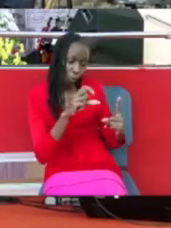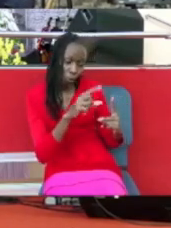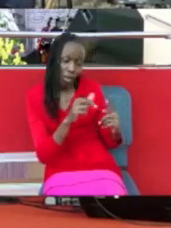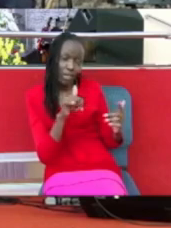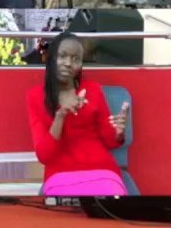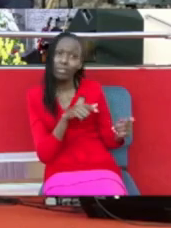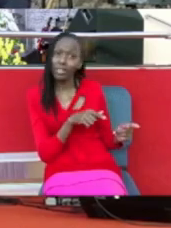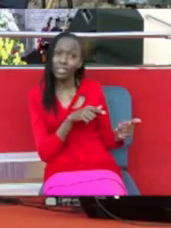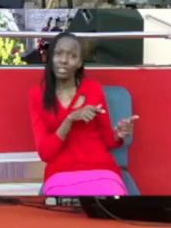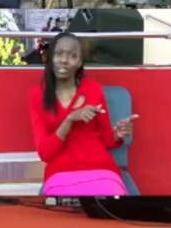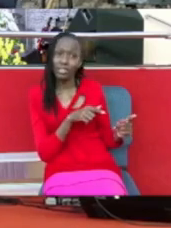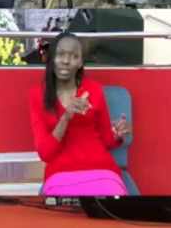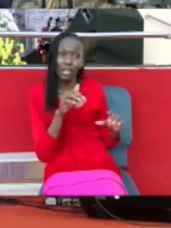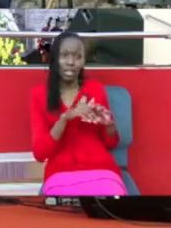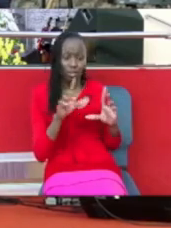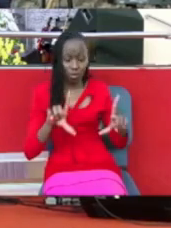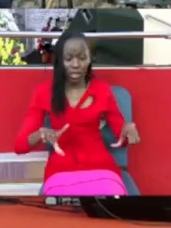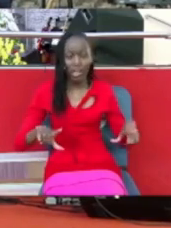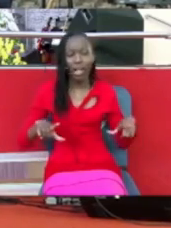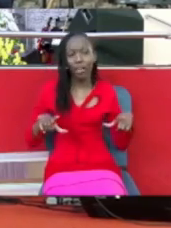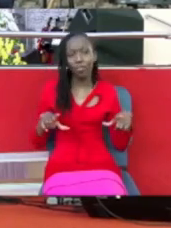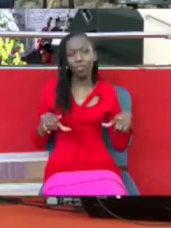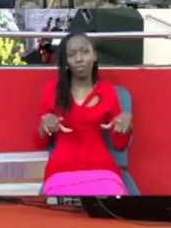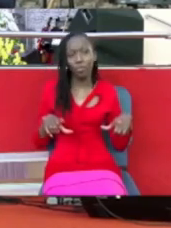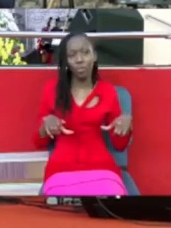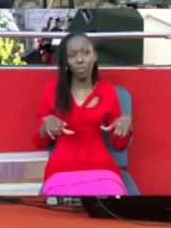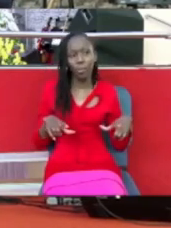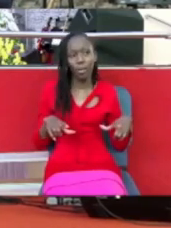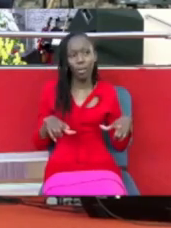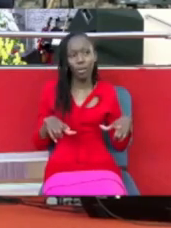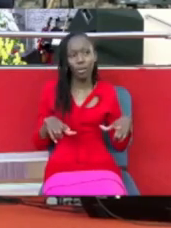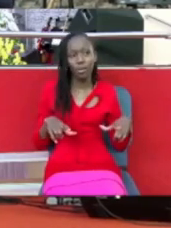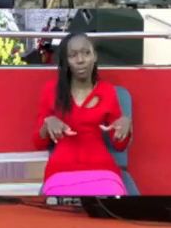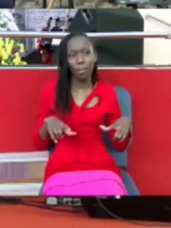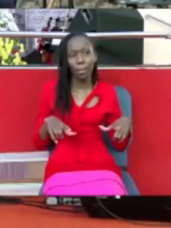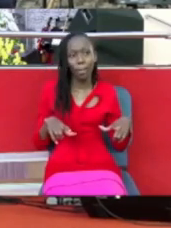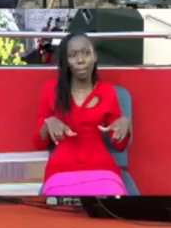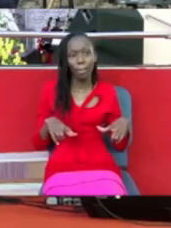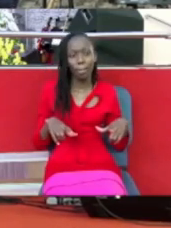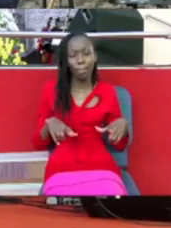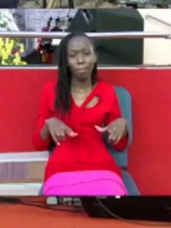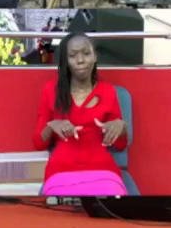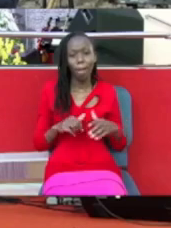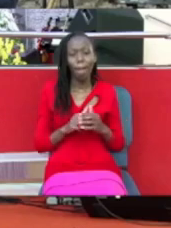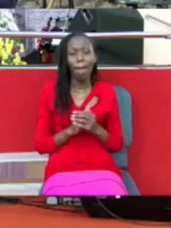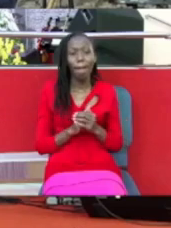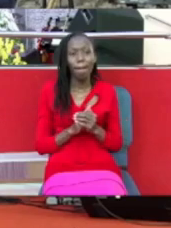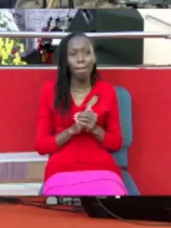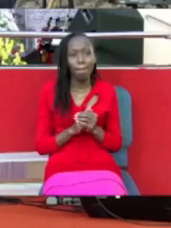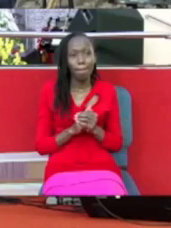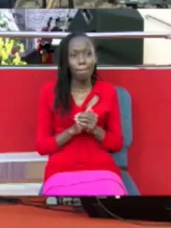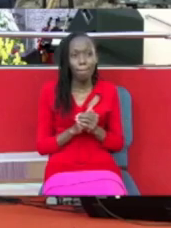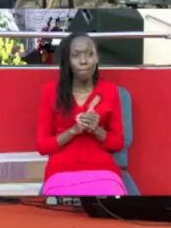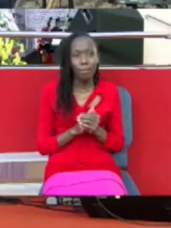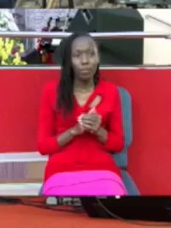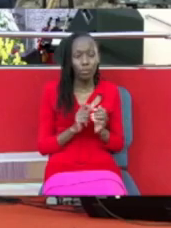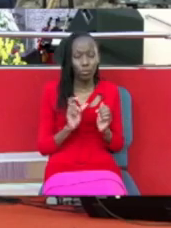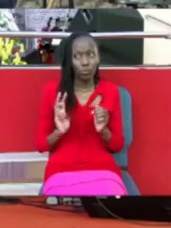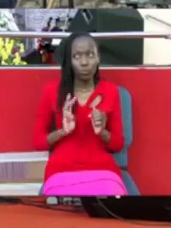vile unavyoweza husisha yale maandiko, na kama ni ahadi, anza kuitisha. Are we